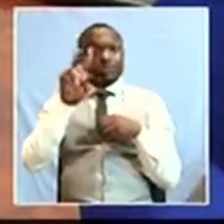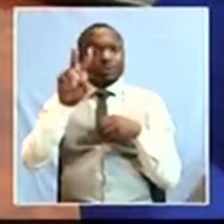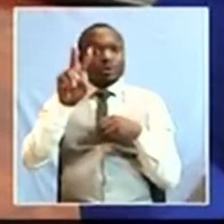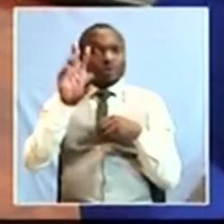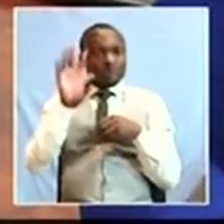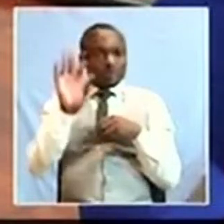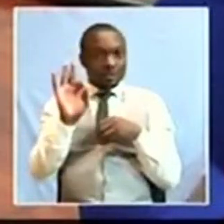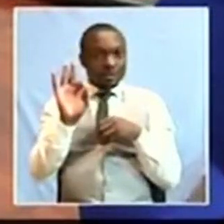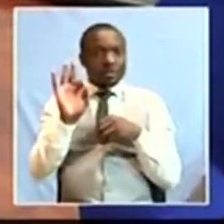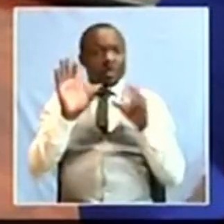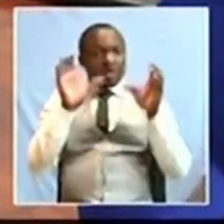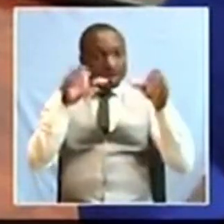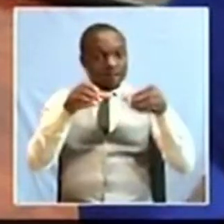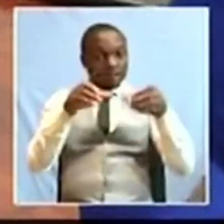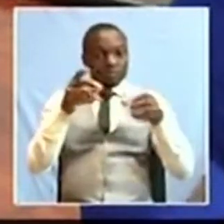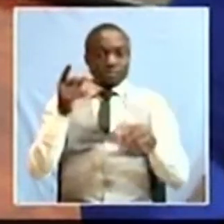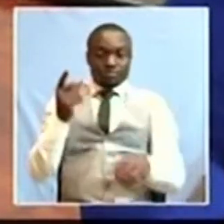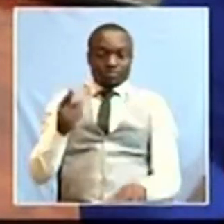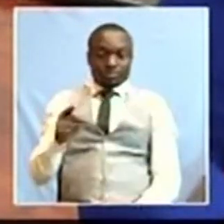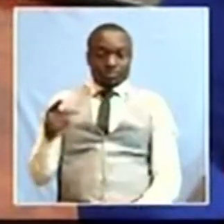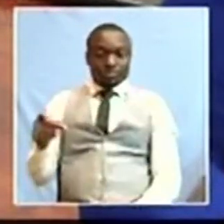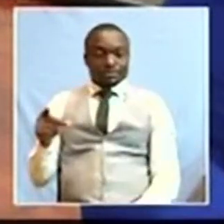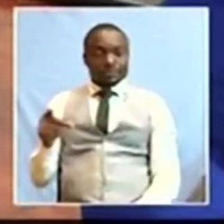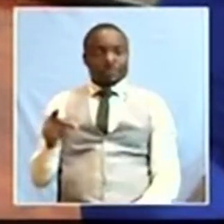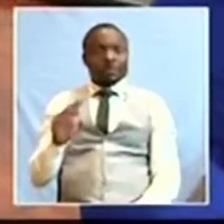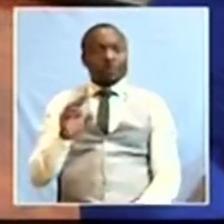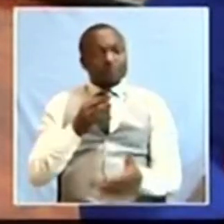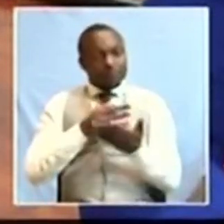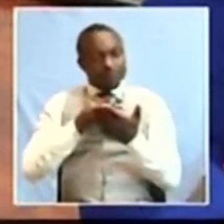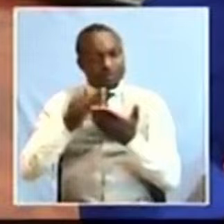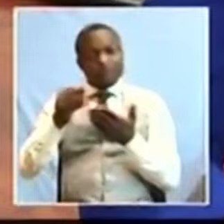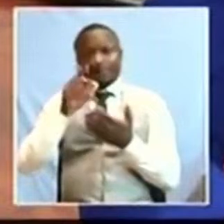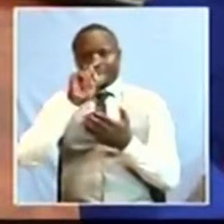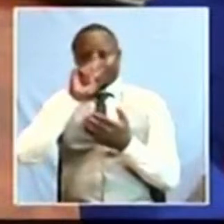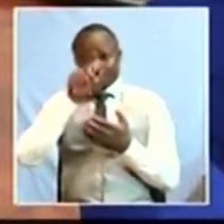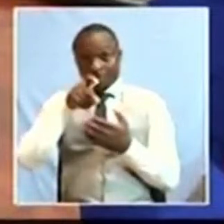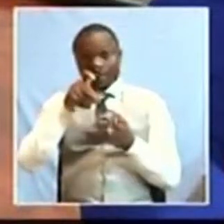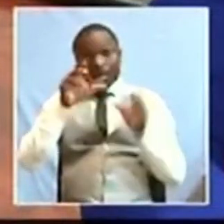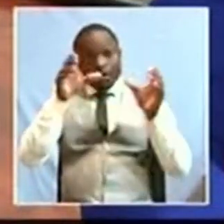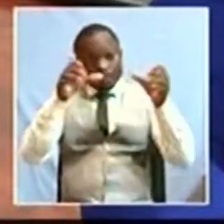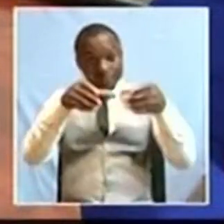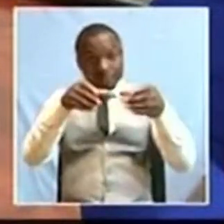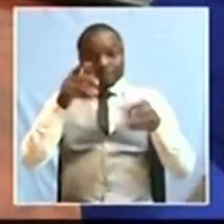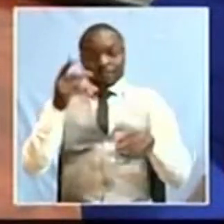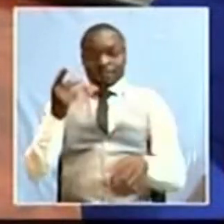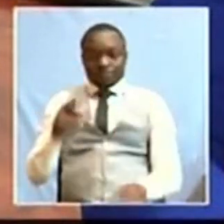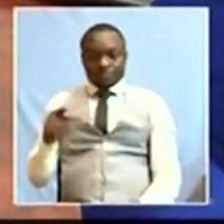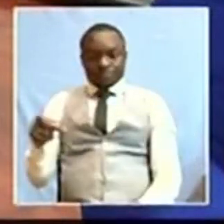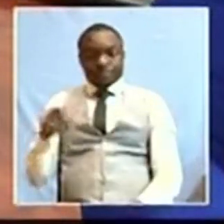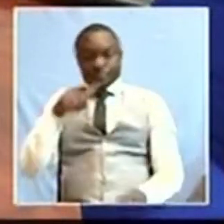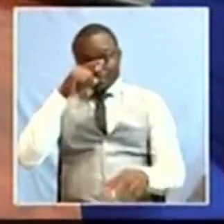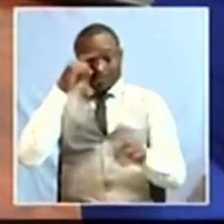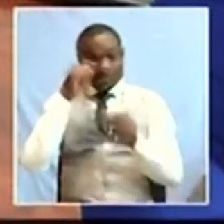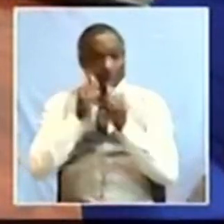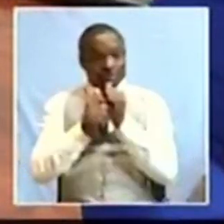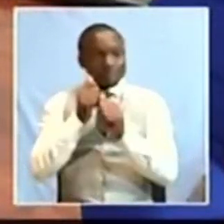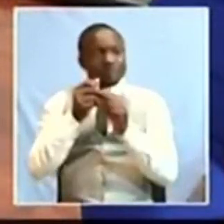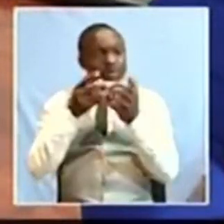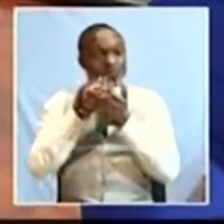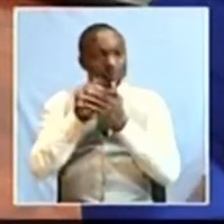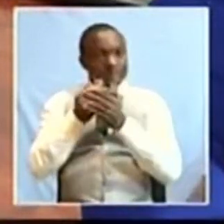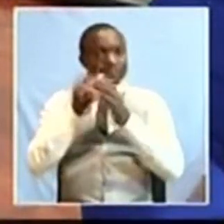29 council properties. The failure to insure the council properties was due to